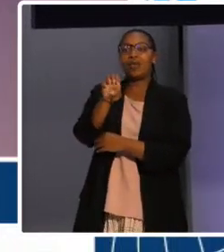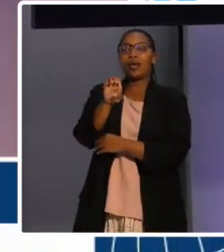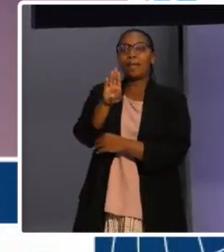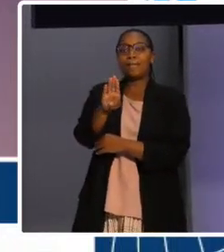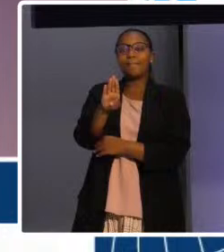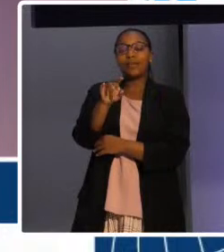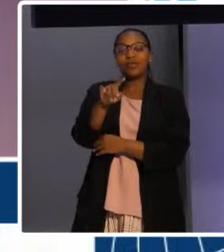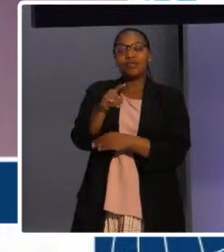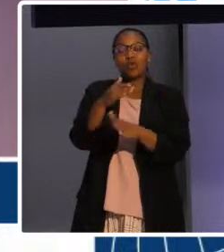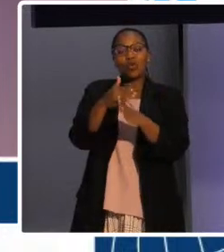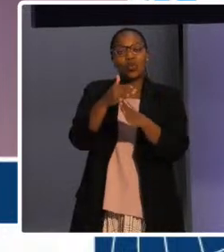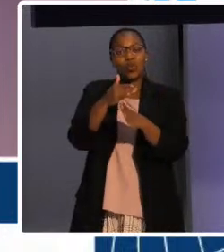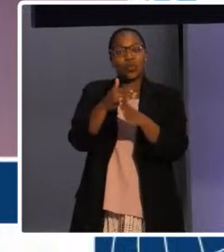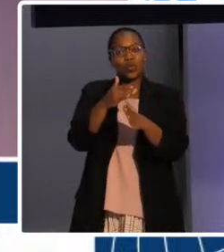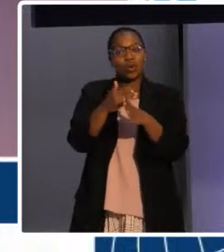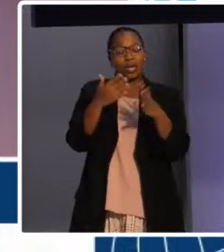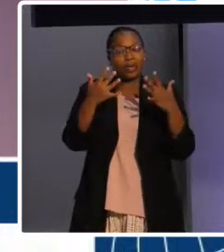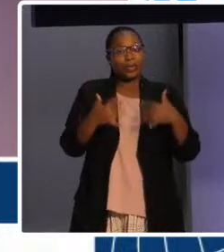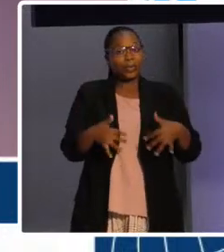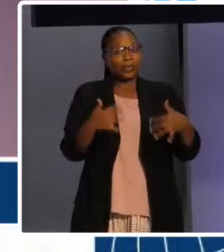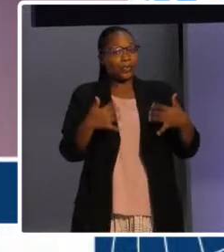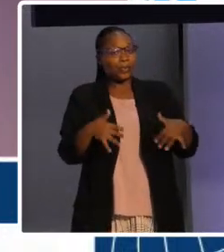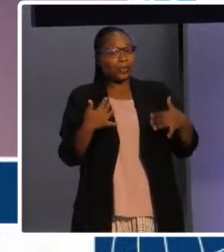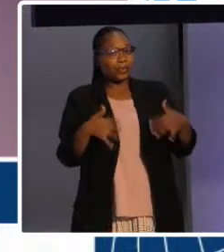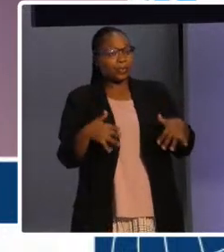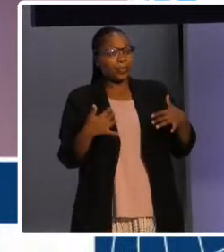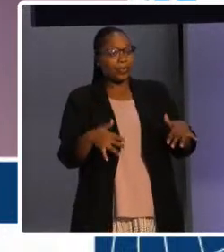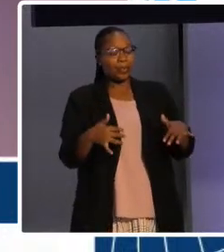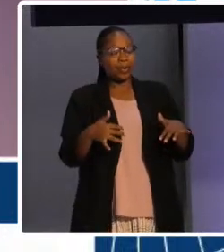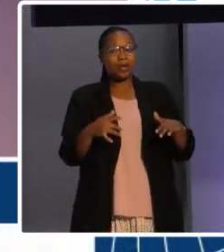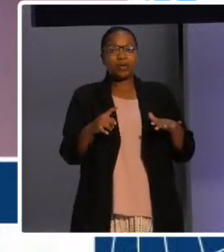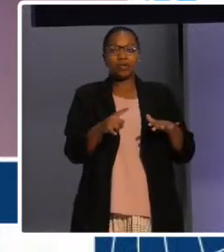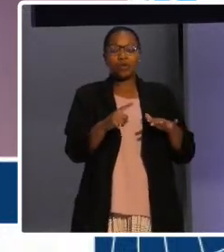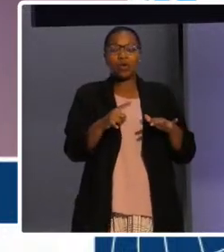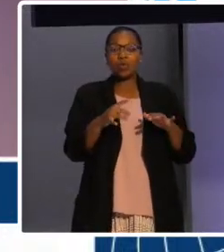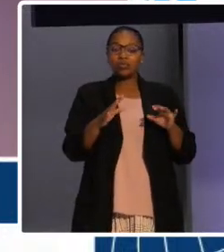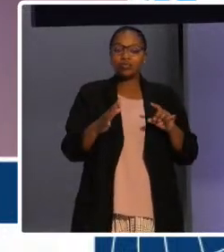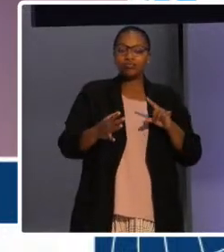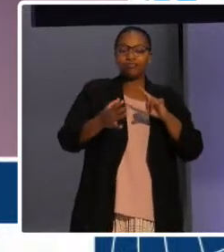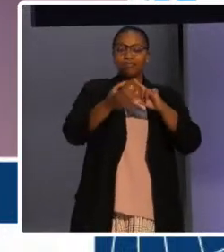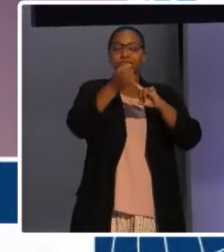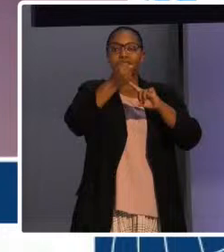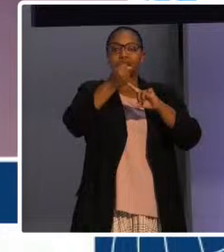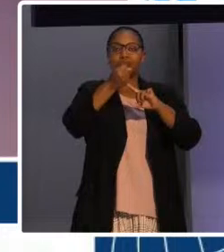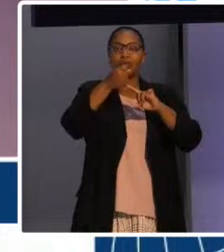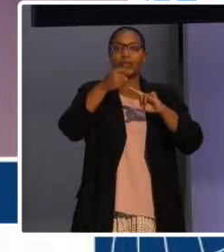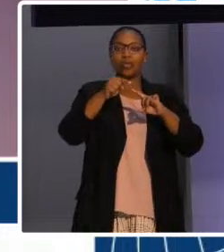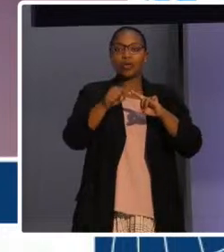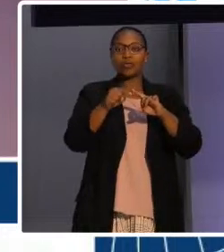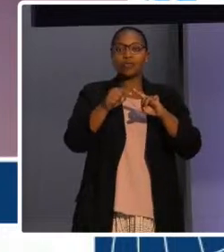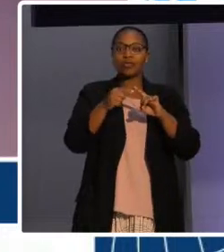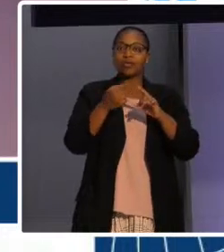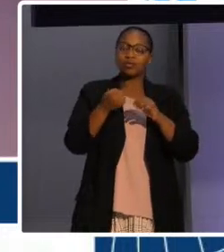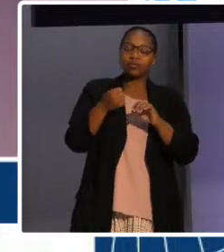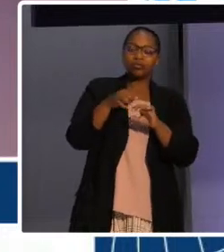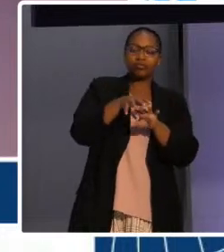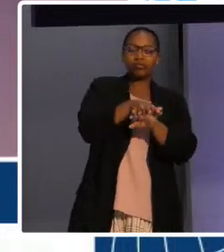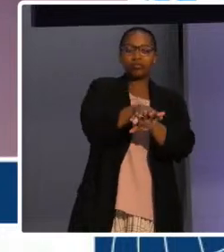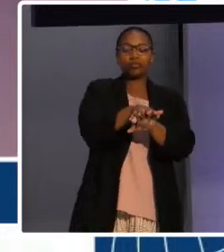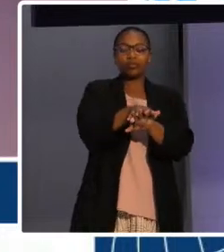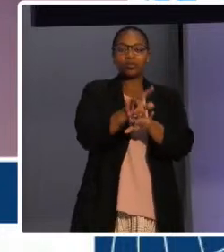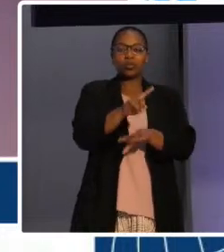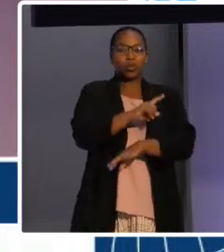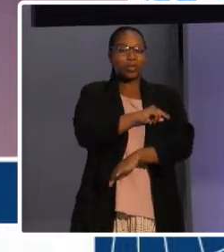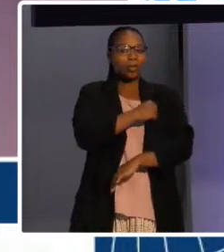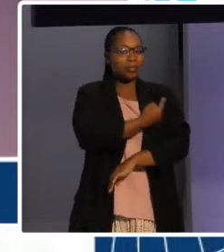work in striving for the realization of the noble vision of enhancing capacity